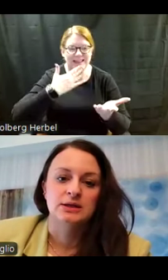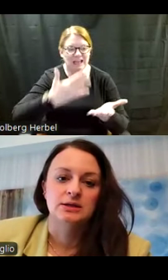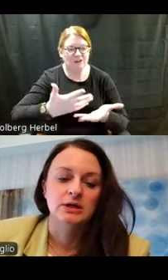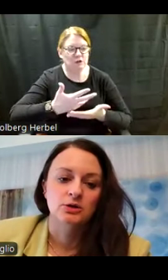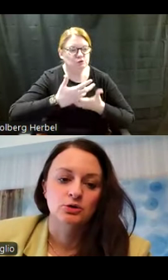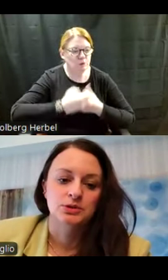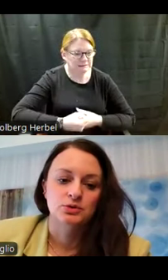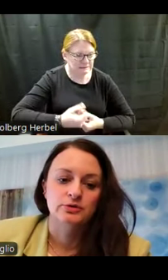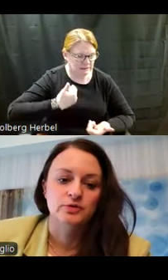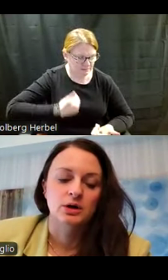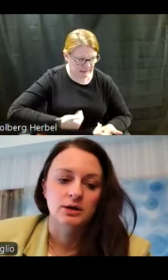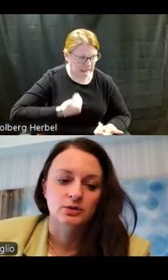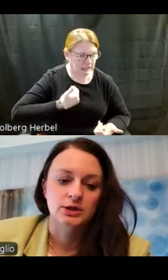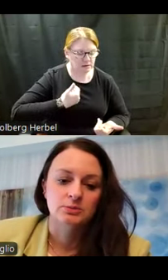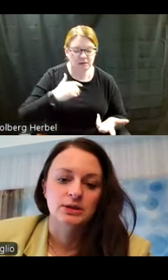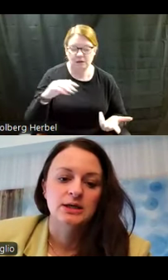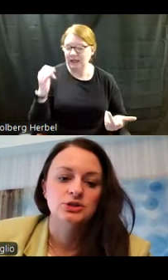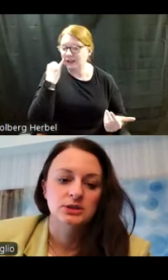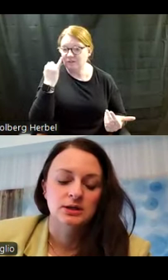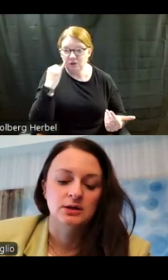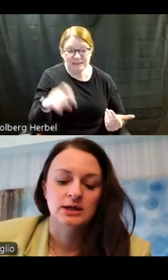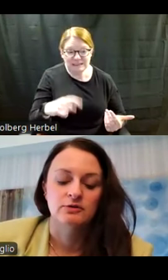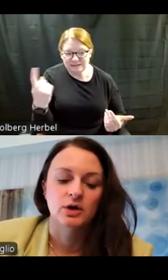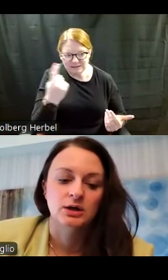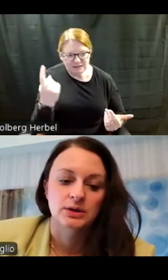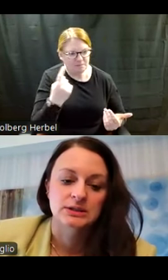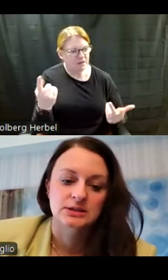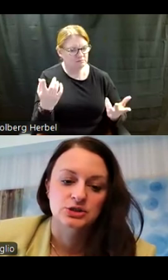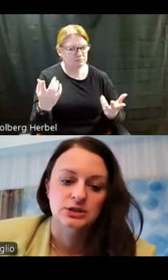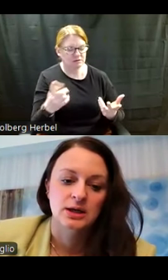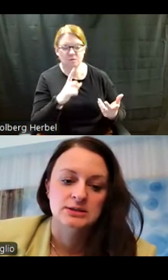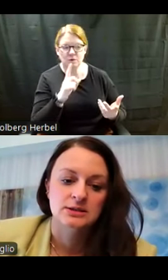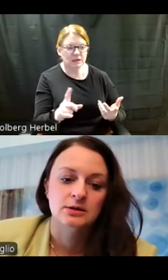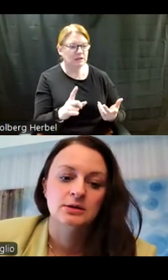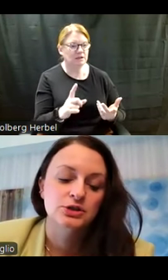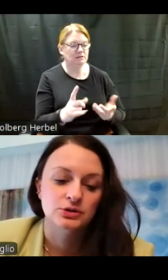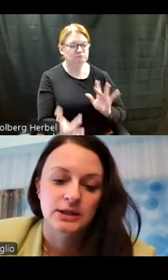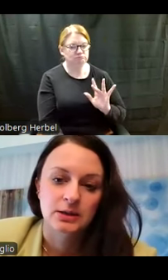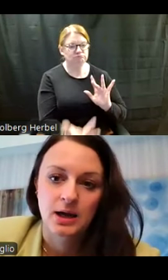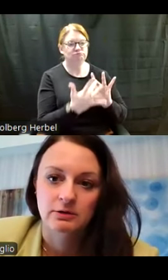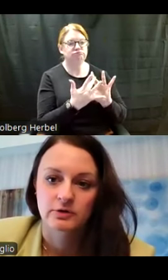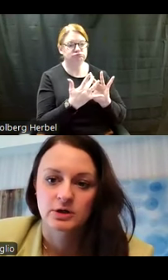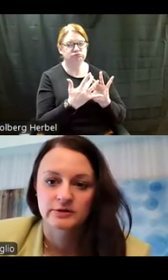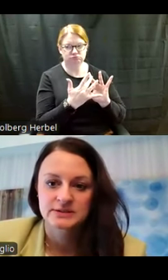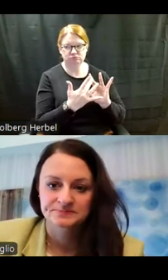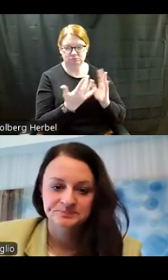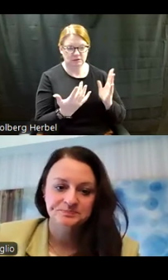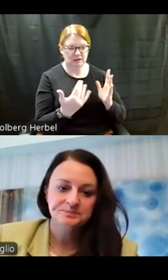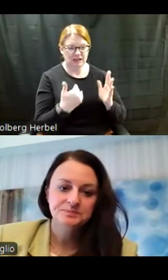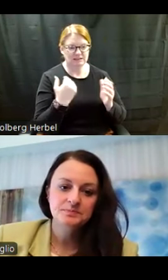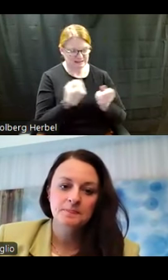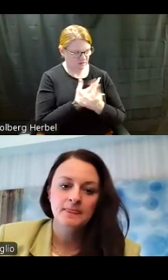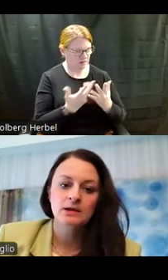and leaving an open door for ongoing communication and kind of ongoing discussion as the journey and path evolves.